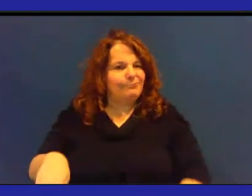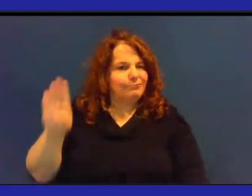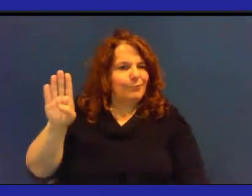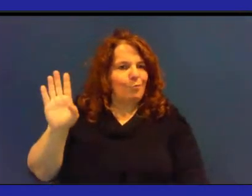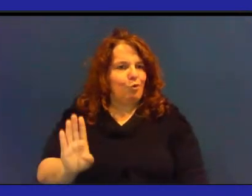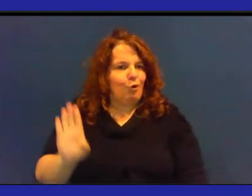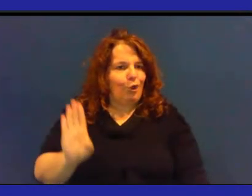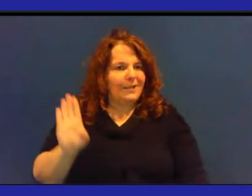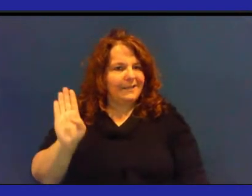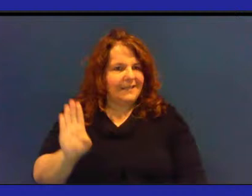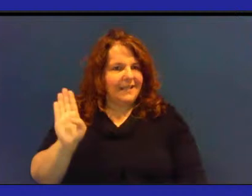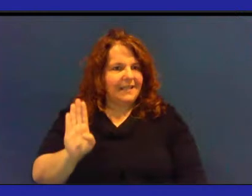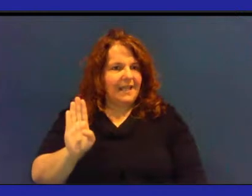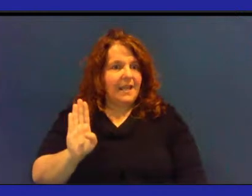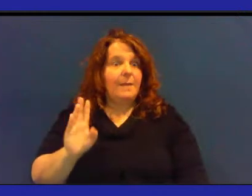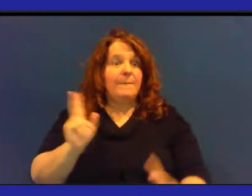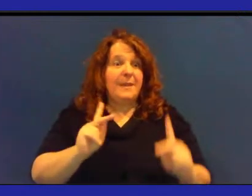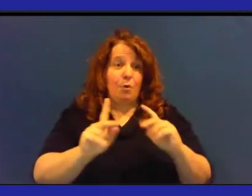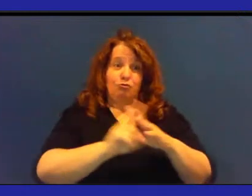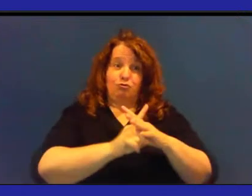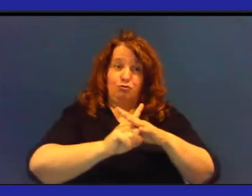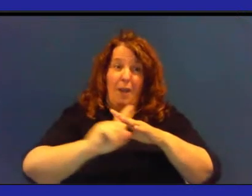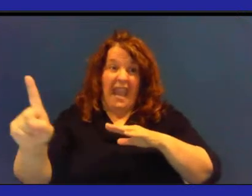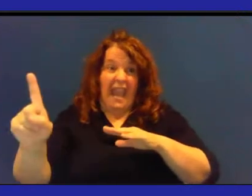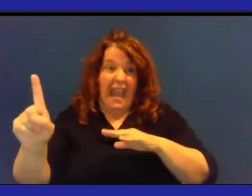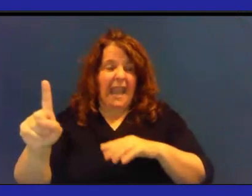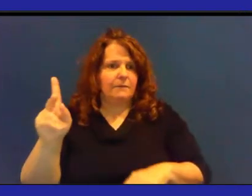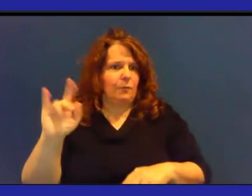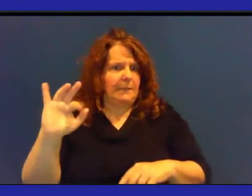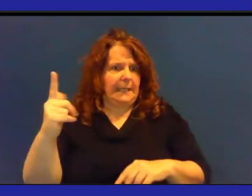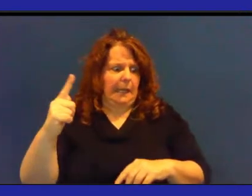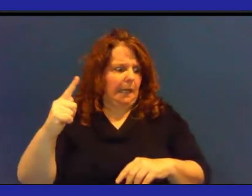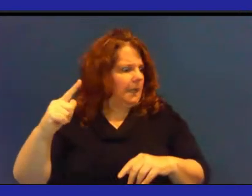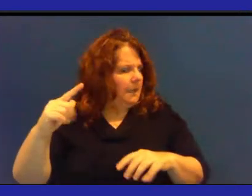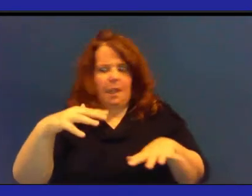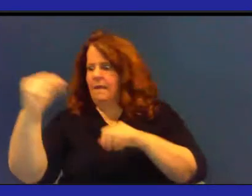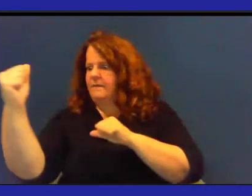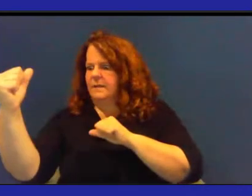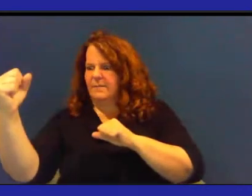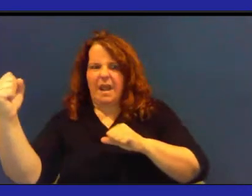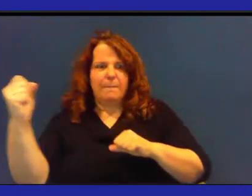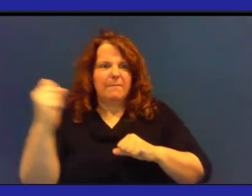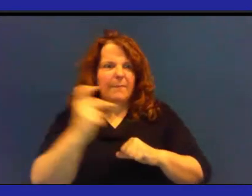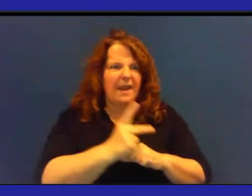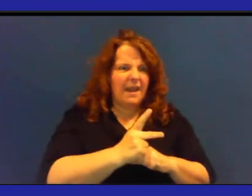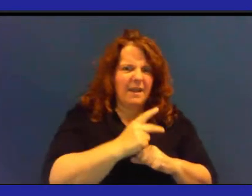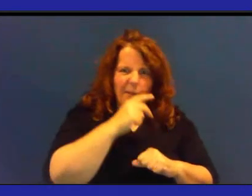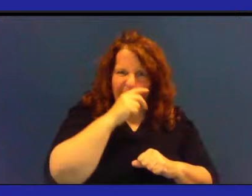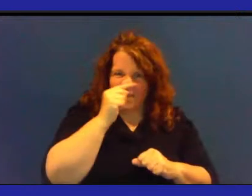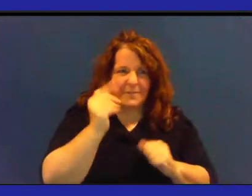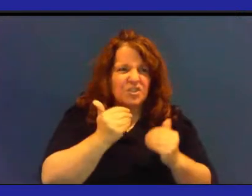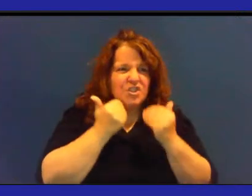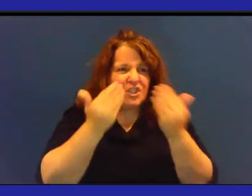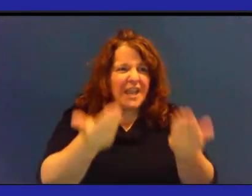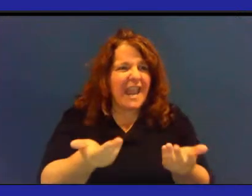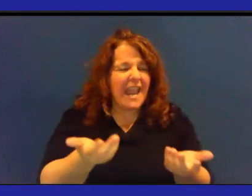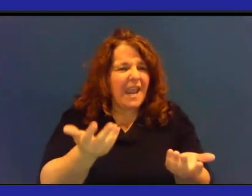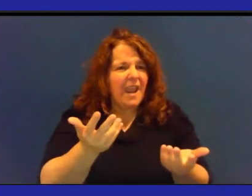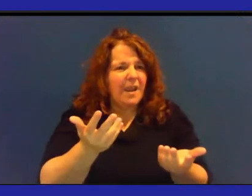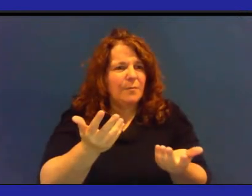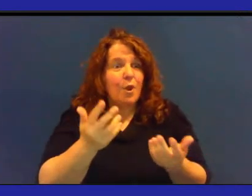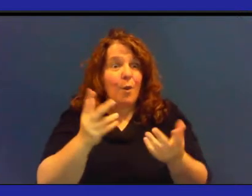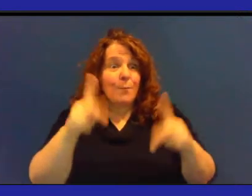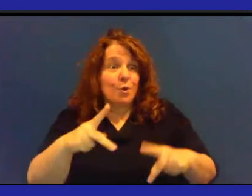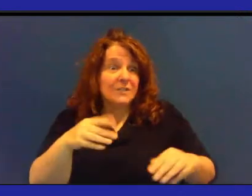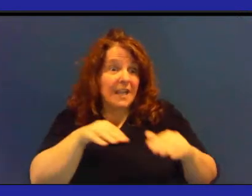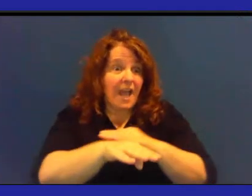like ran from Kings County and now people are coming to Kings County, what a shame to lose someone, to have someone come to your ED